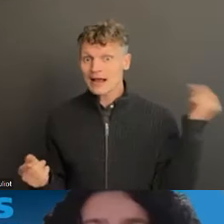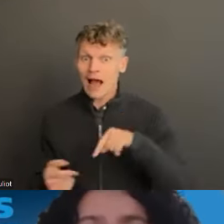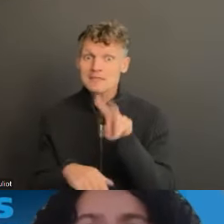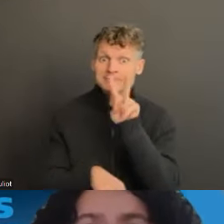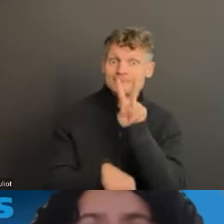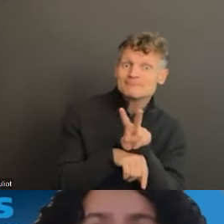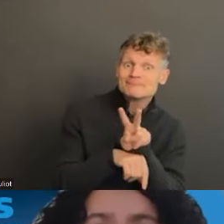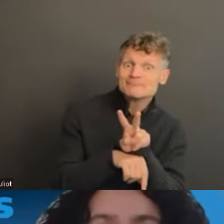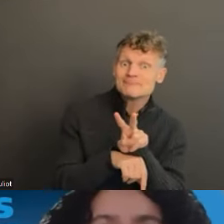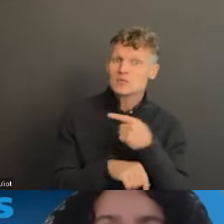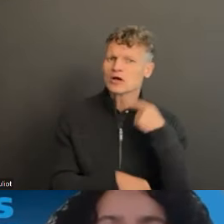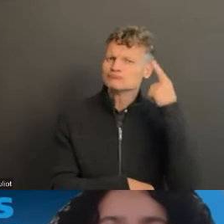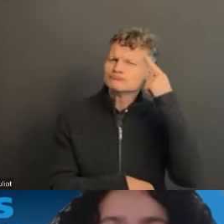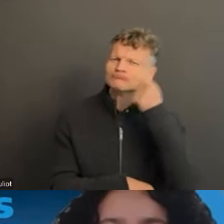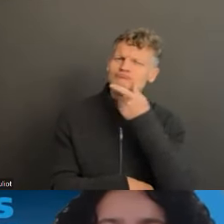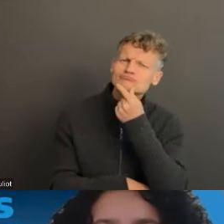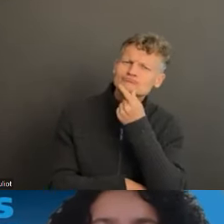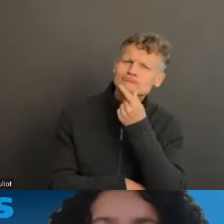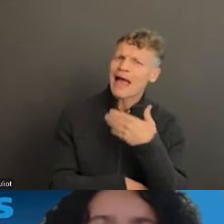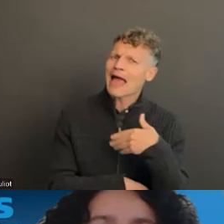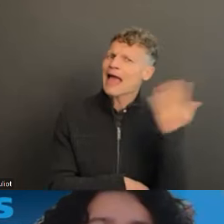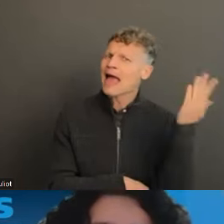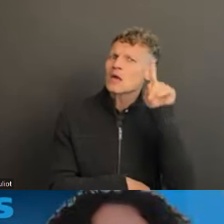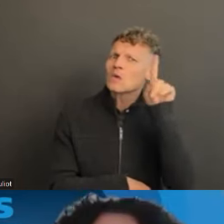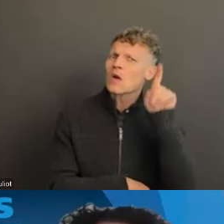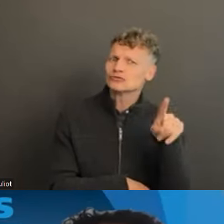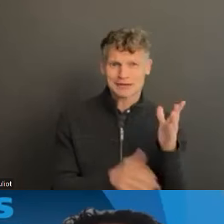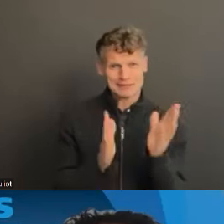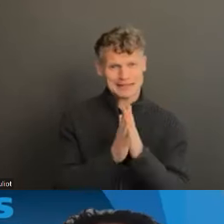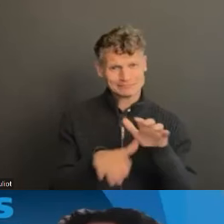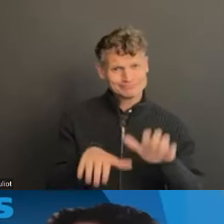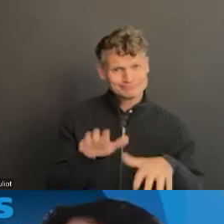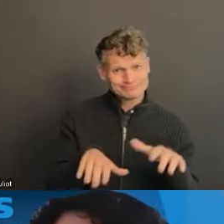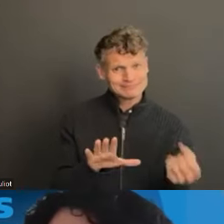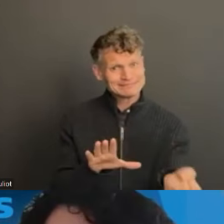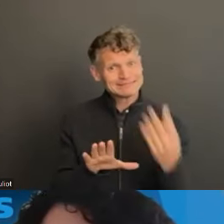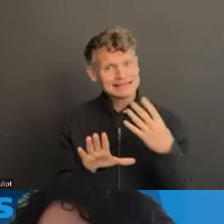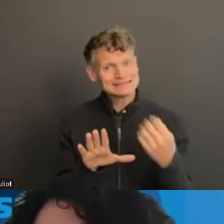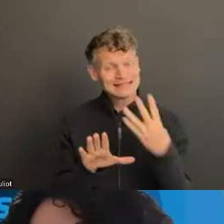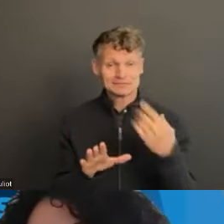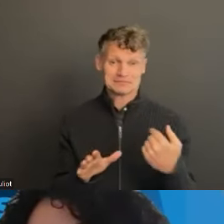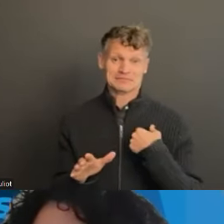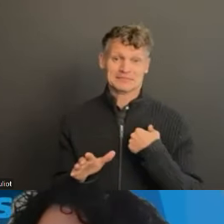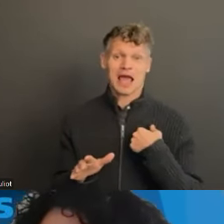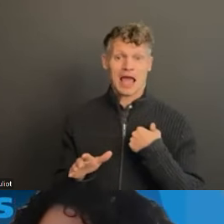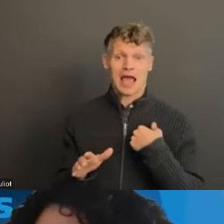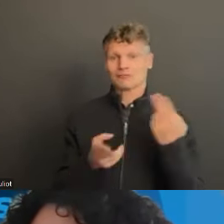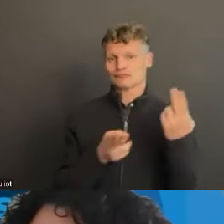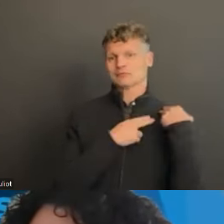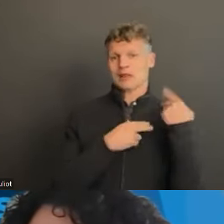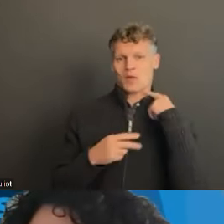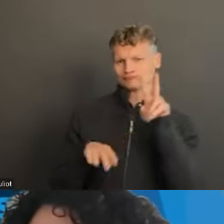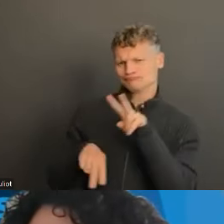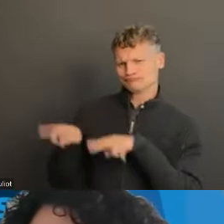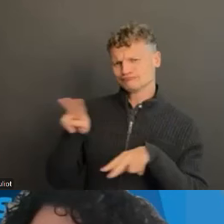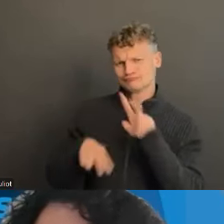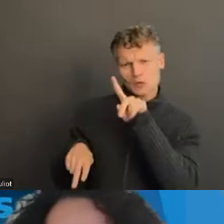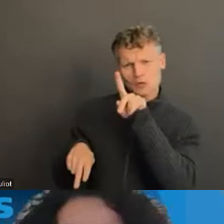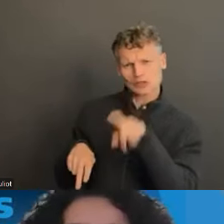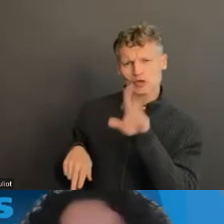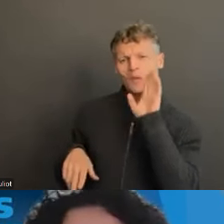the presentations. Send us your questions, and I will be reviewing them throughout, and we'll ask them to our